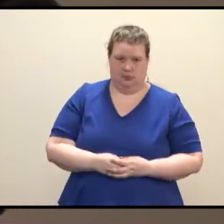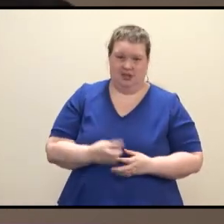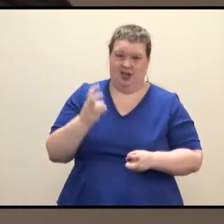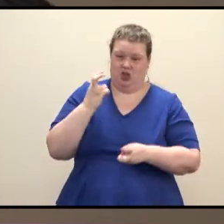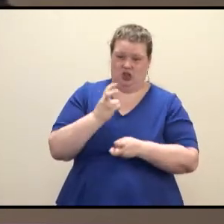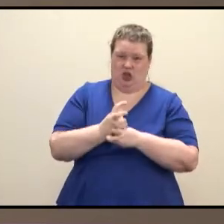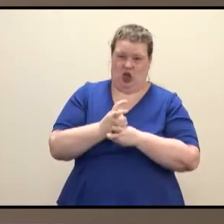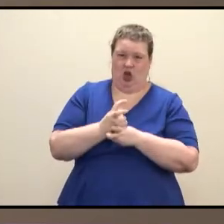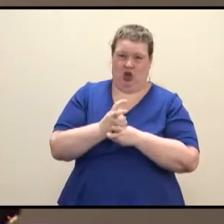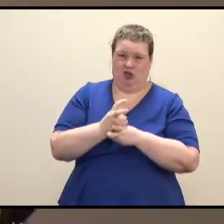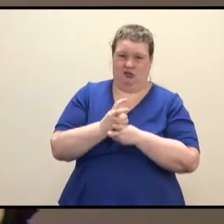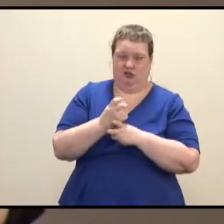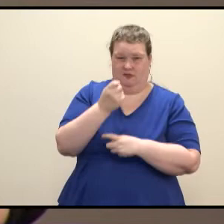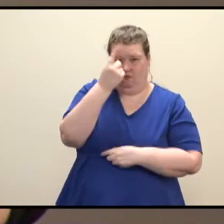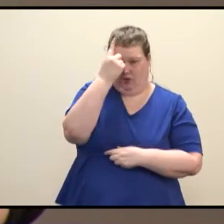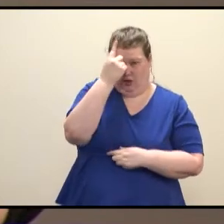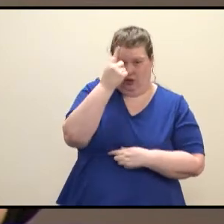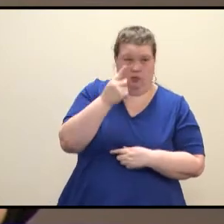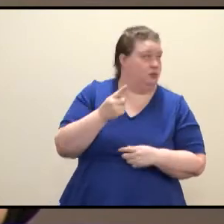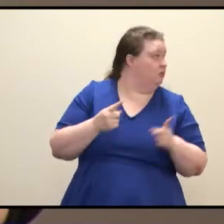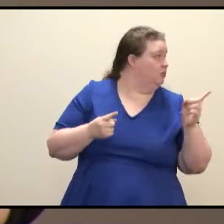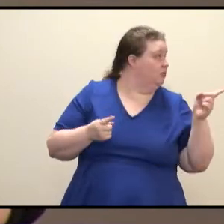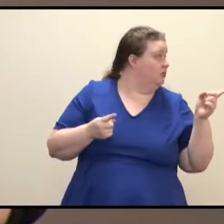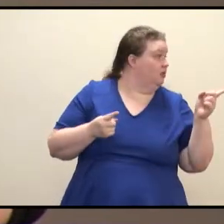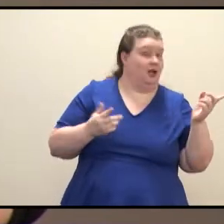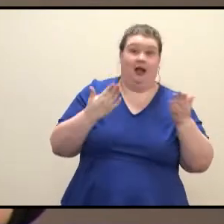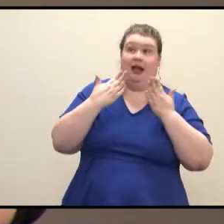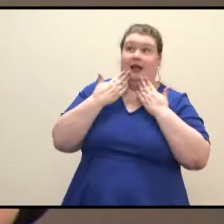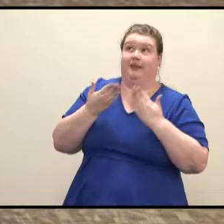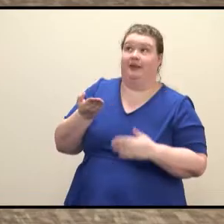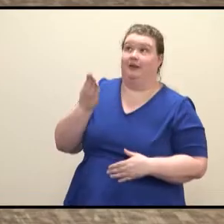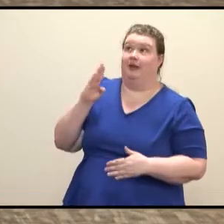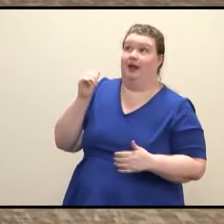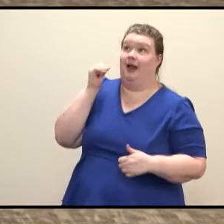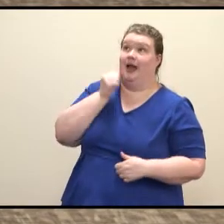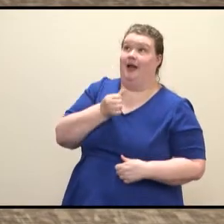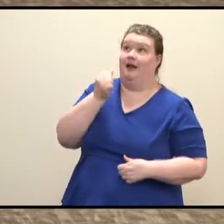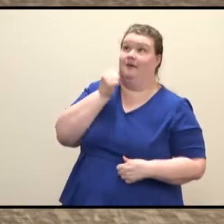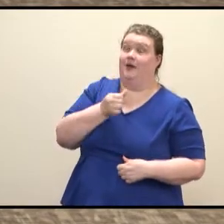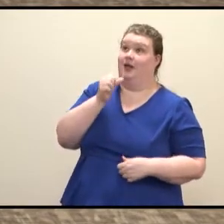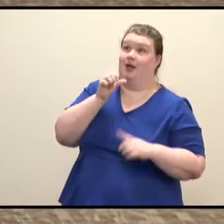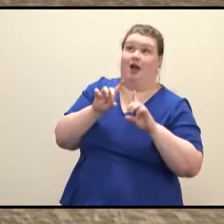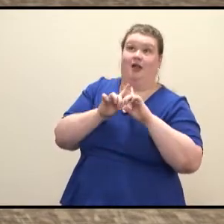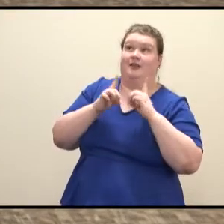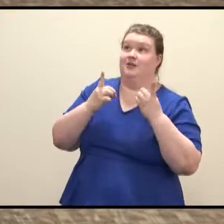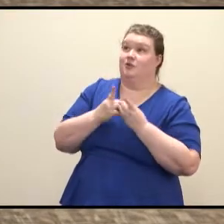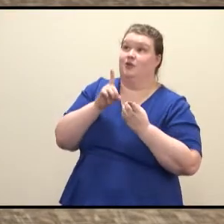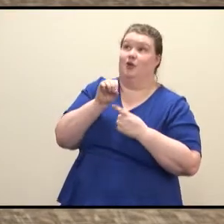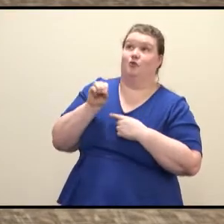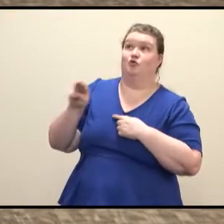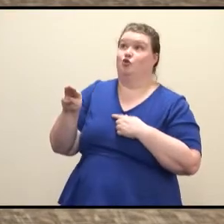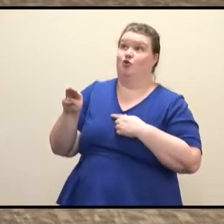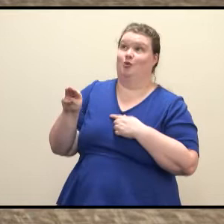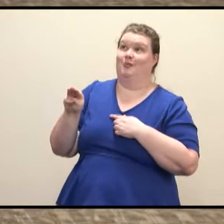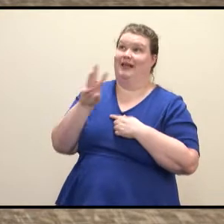follow. Yeah, I mean, I do give thanks to God every day that we are now out of the district of doom in 6A